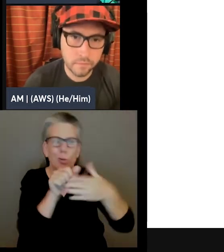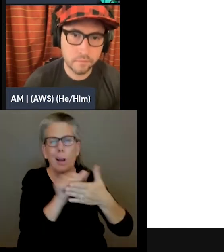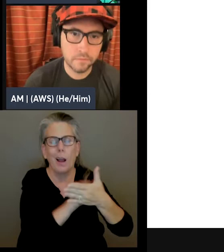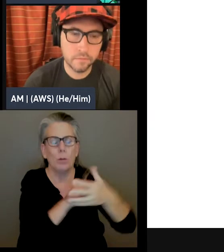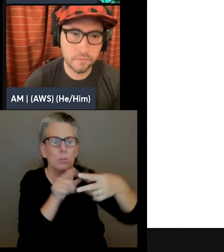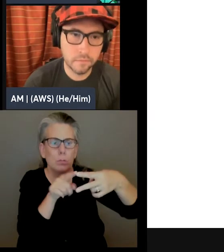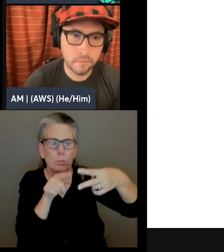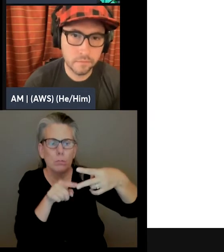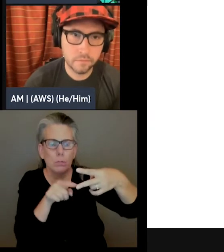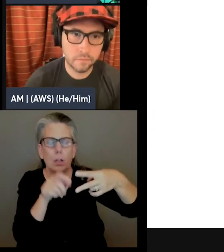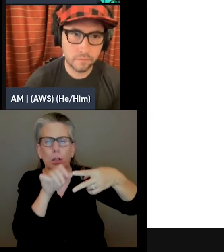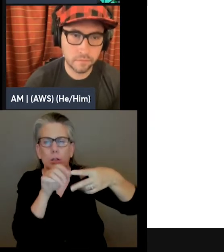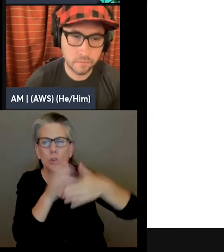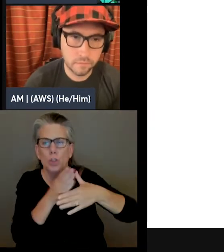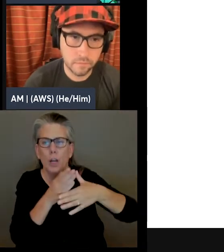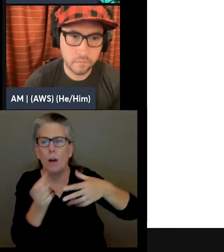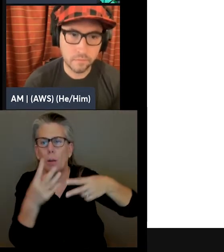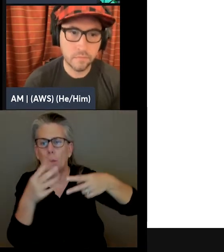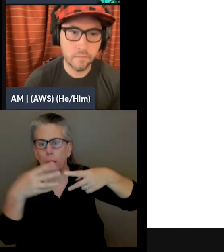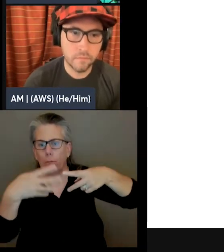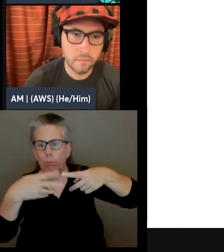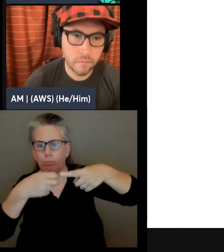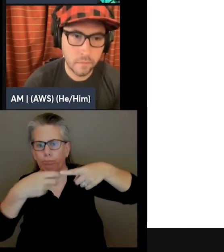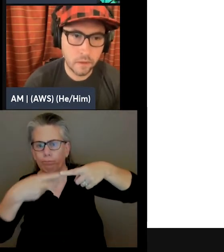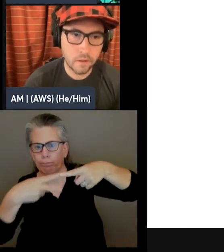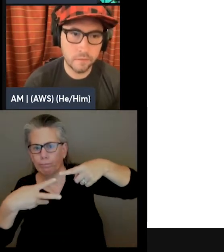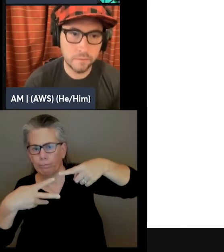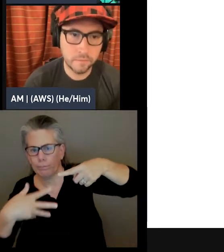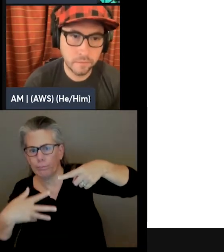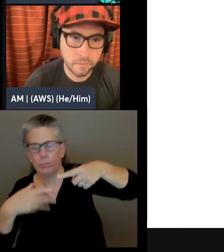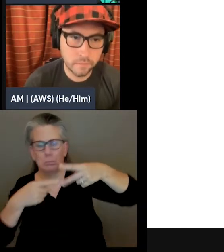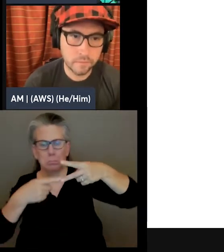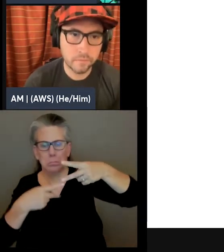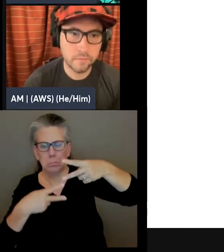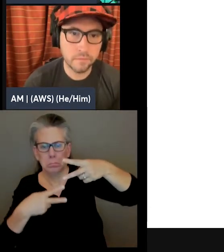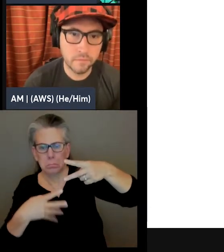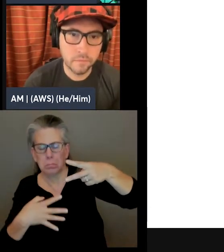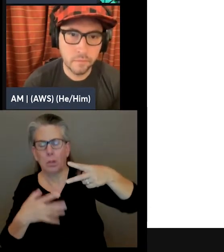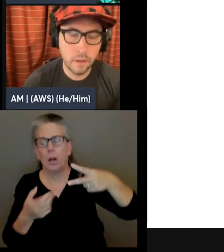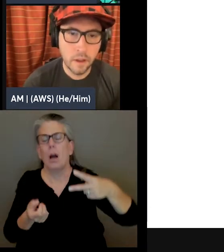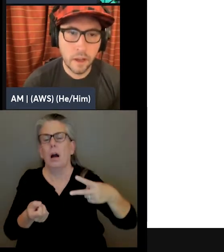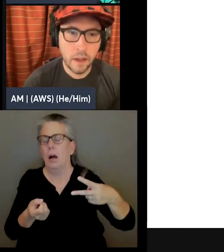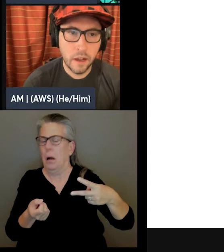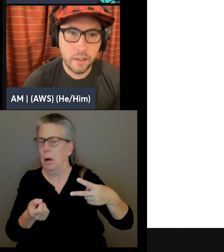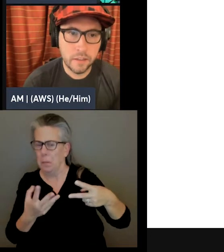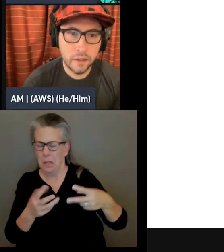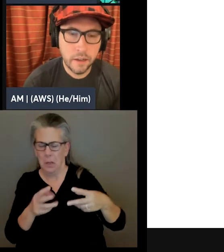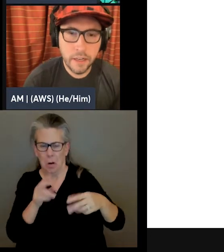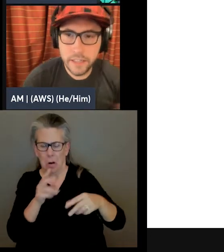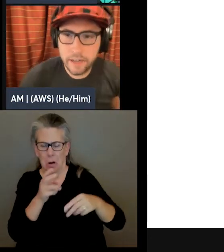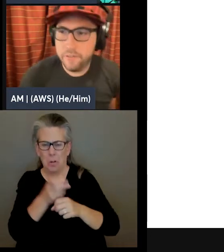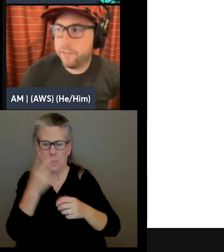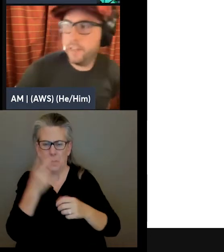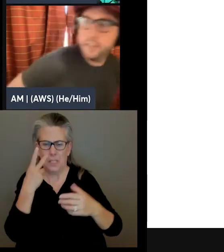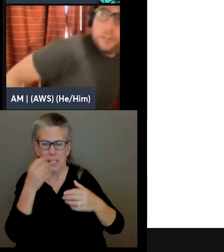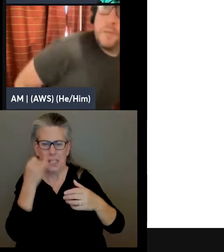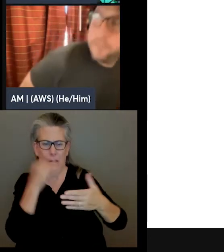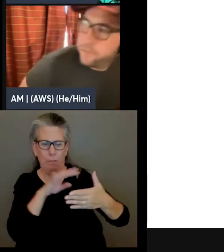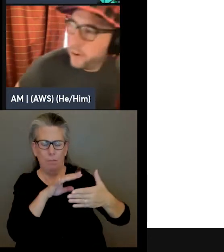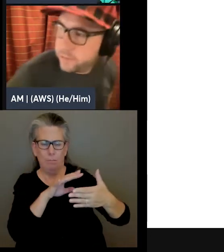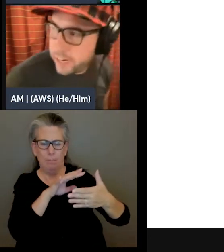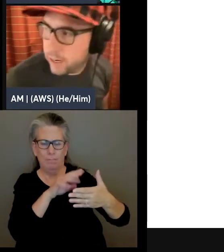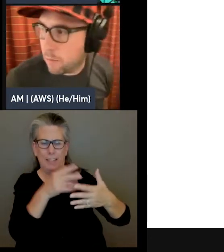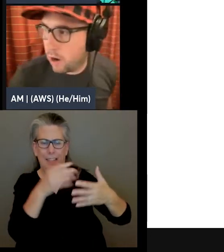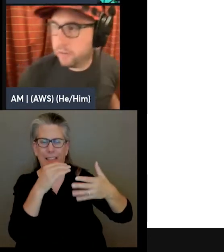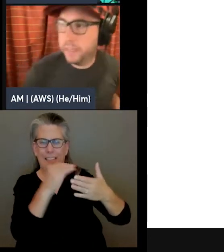like that. Whereas those sorts of things are relatively easily expressed inside graph query languages. Got it. Hey, Dave, in terms